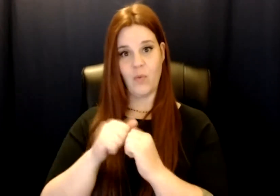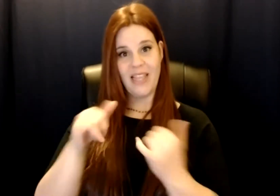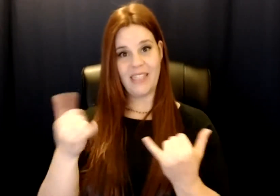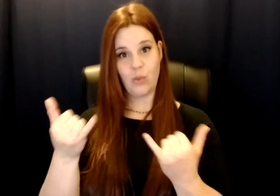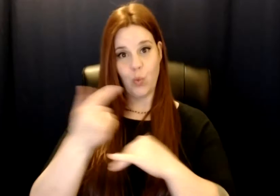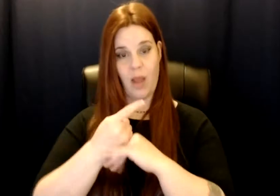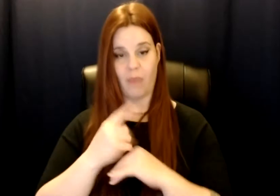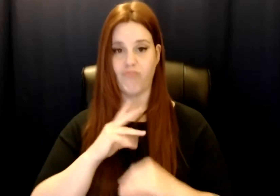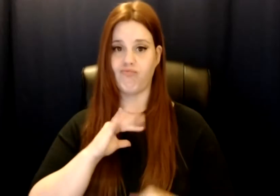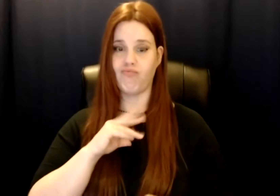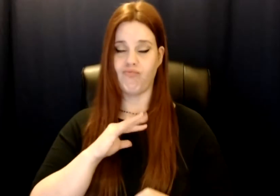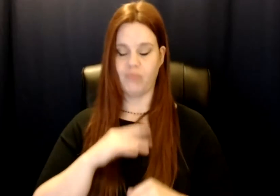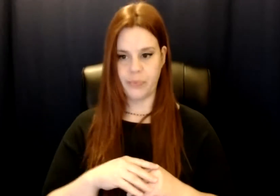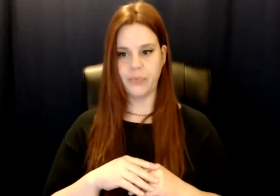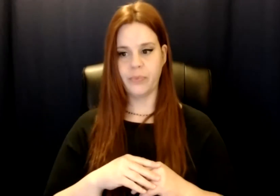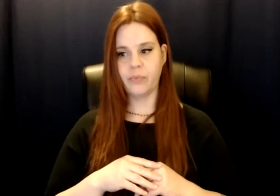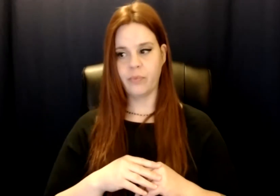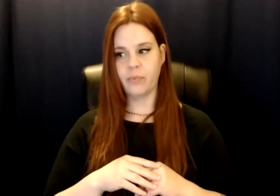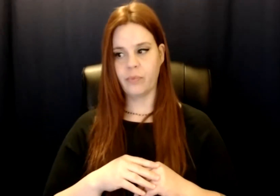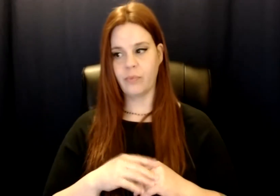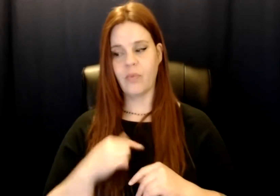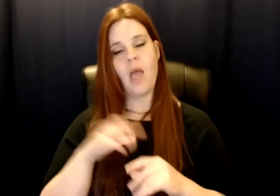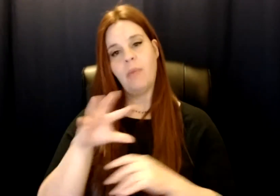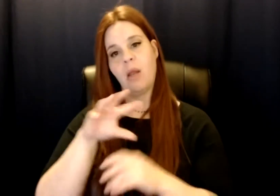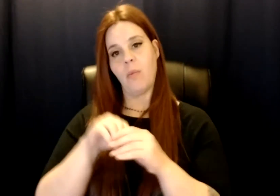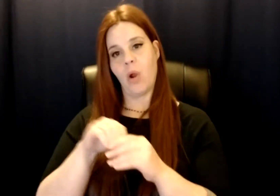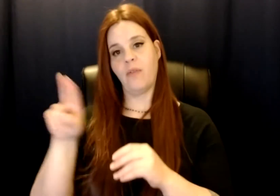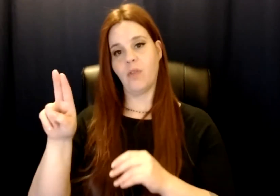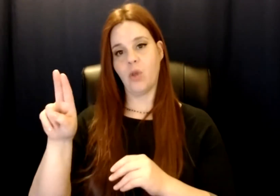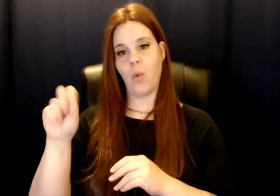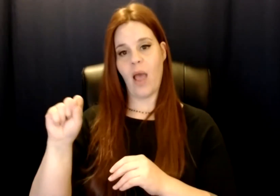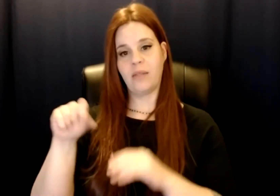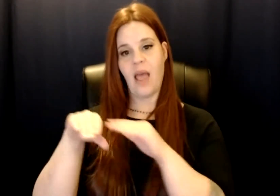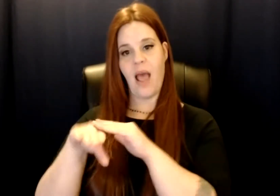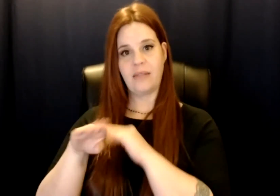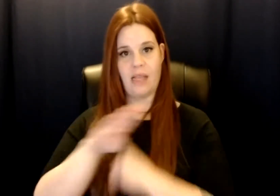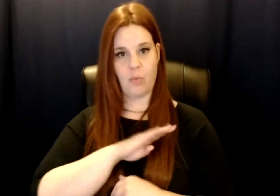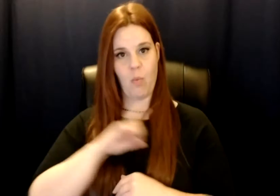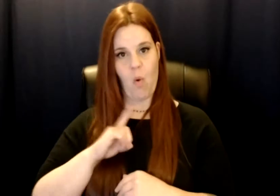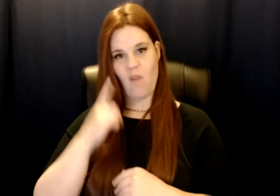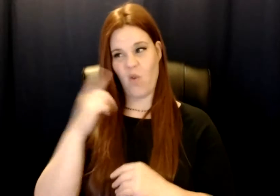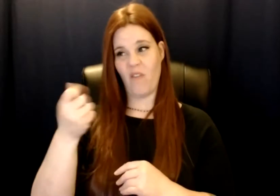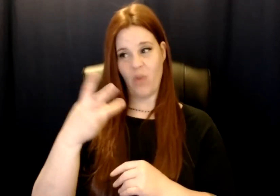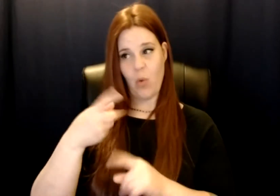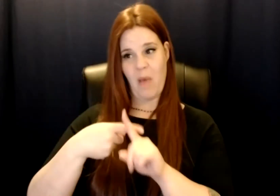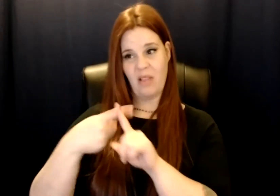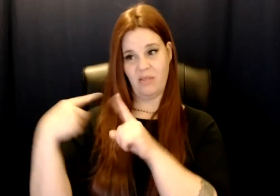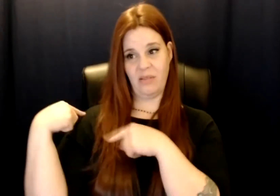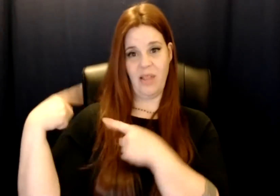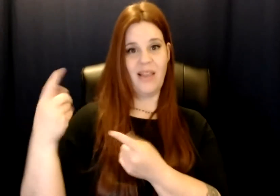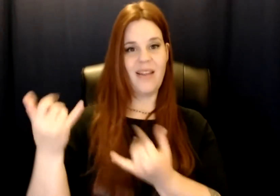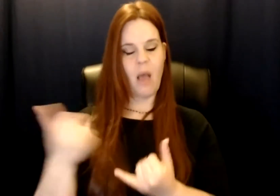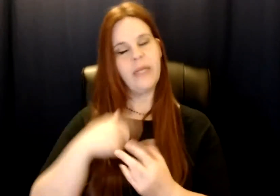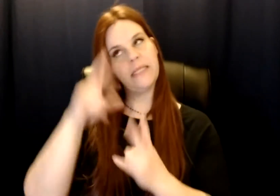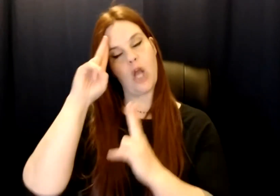been part of the US Access Board for a few months now as the executive director, and it's an honor to be part of this